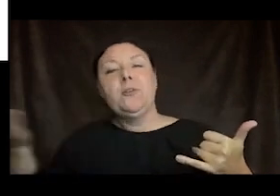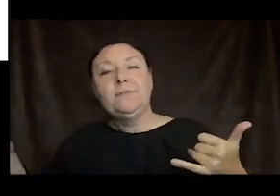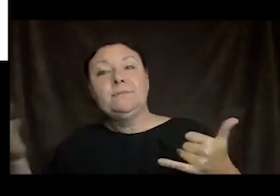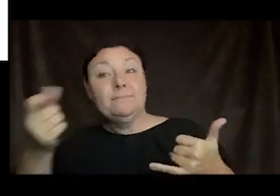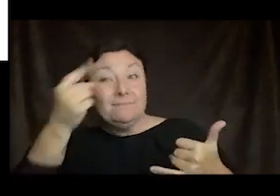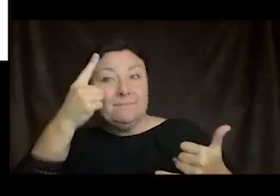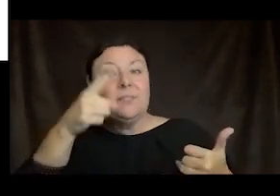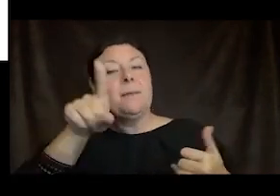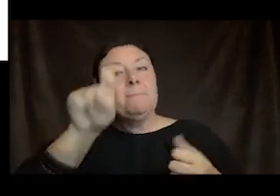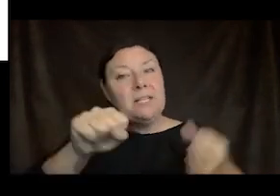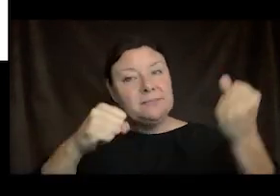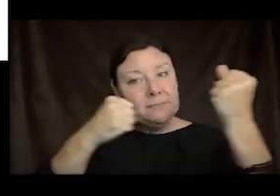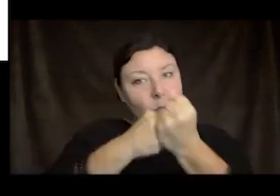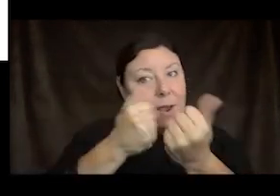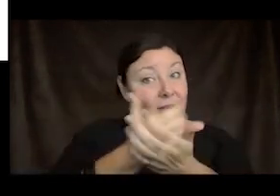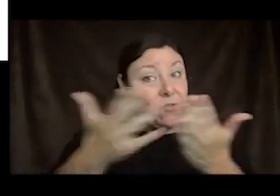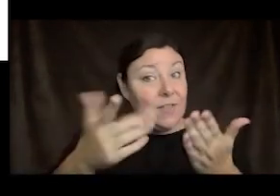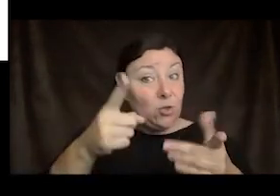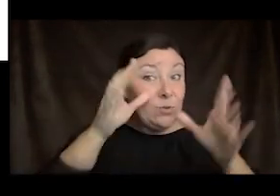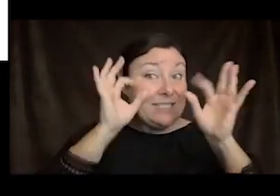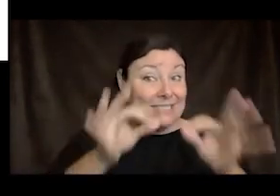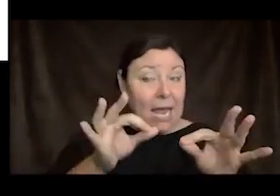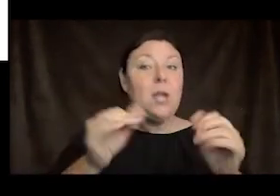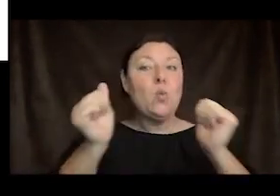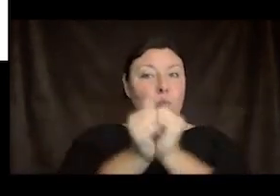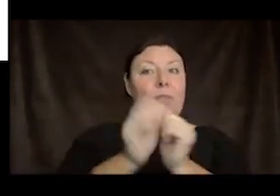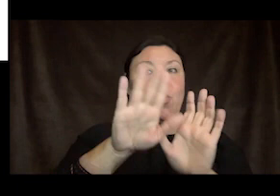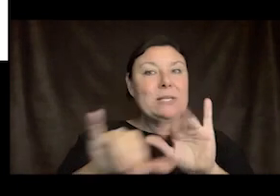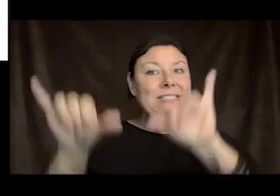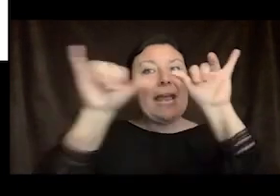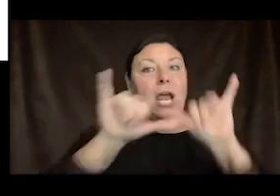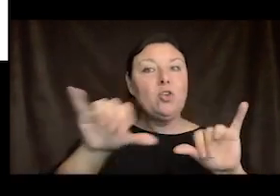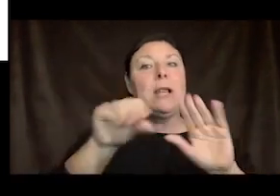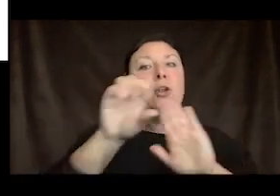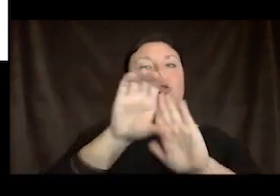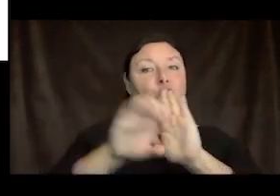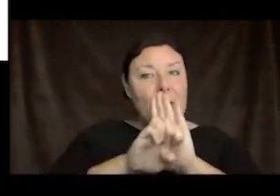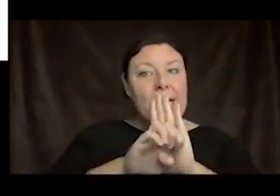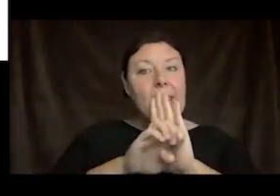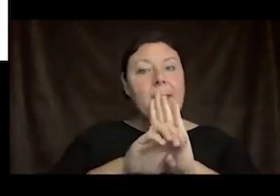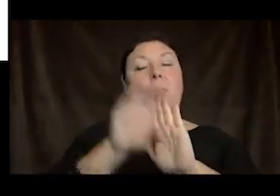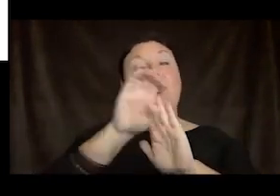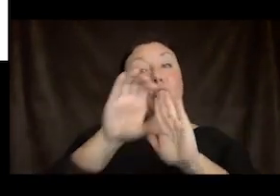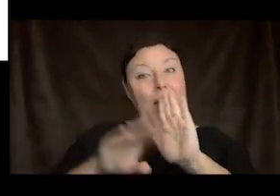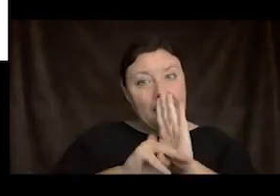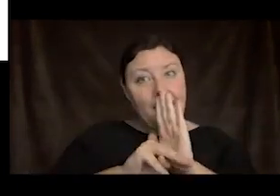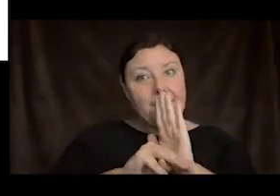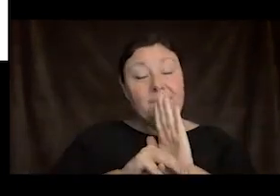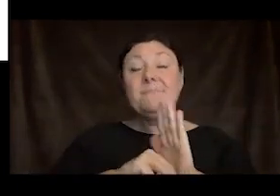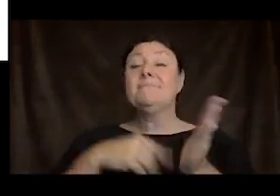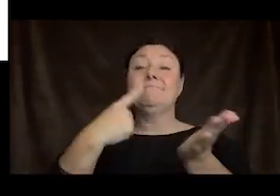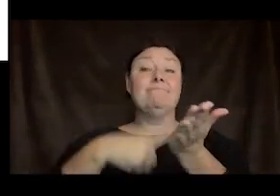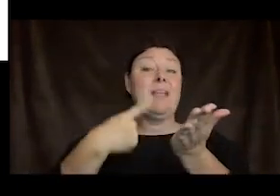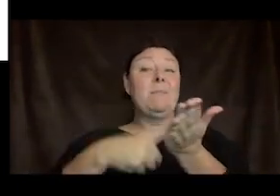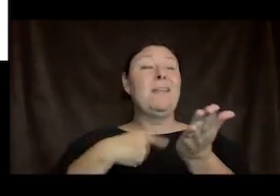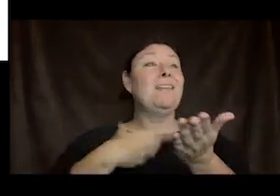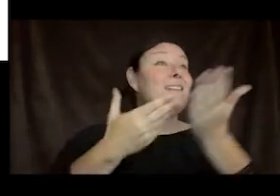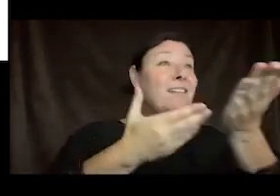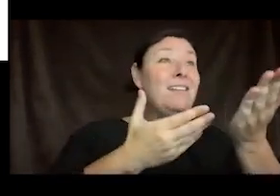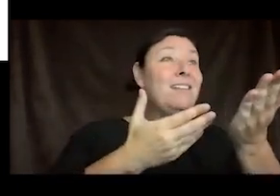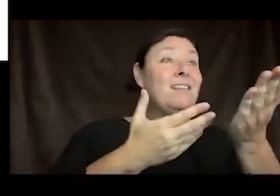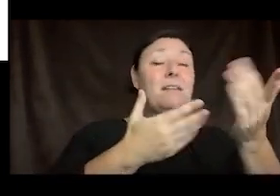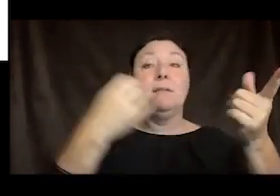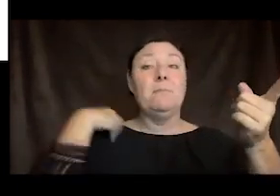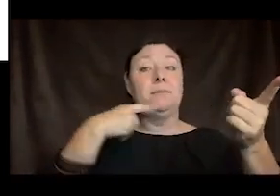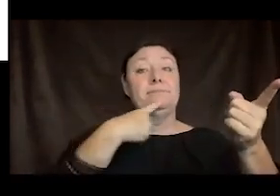I did with the standards in the curriculum. And there were times when I did not have administrative support, and there were times